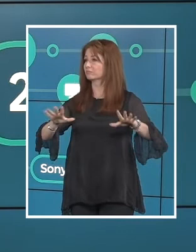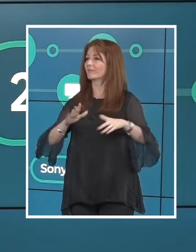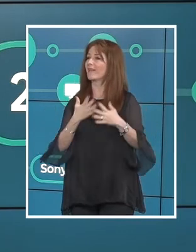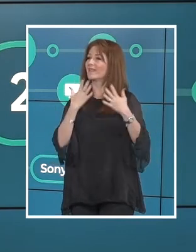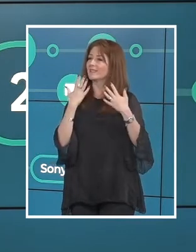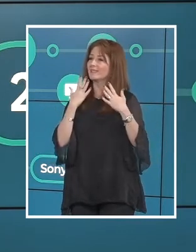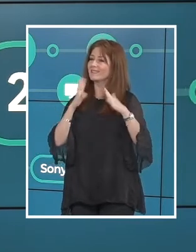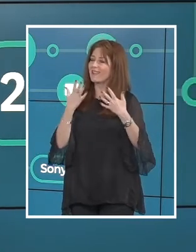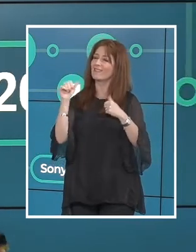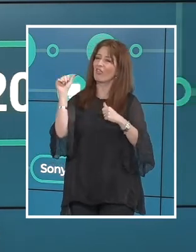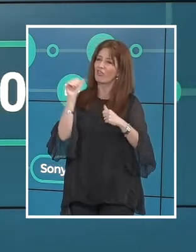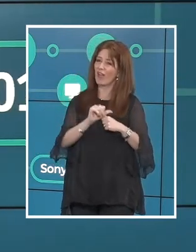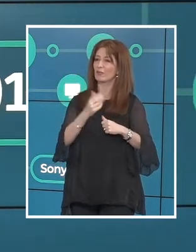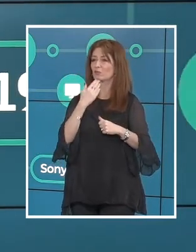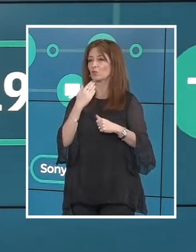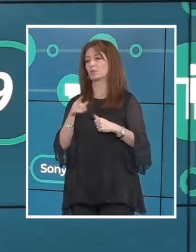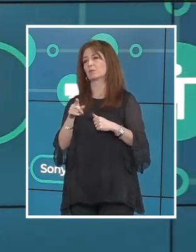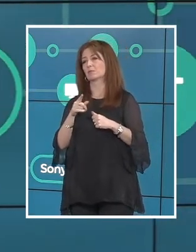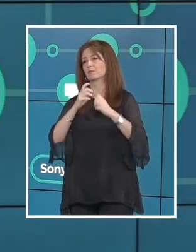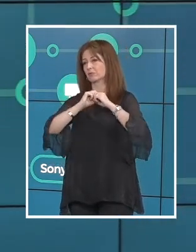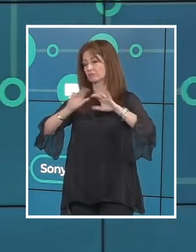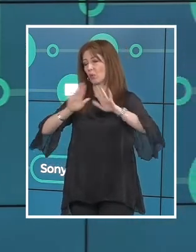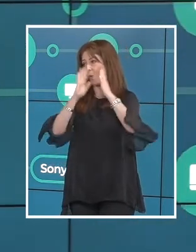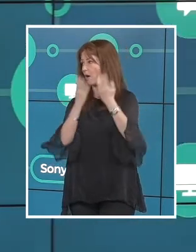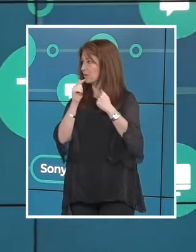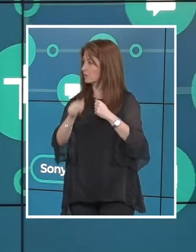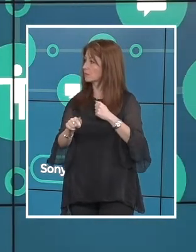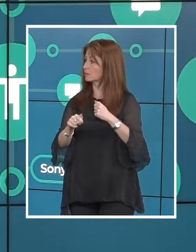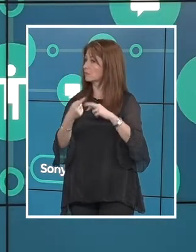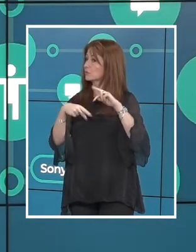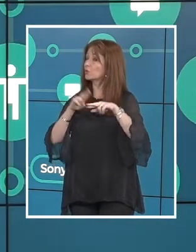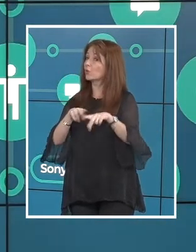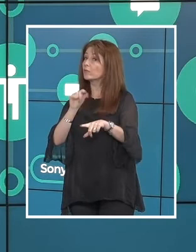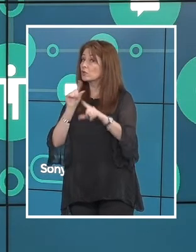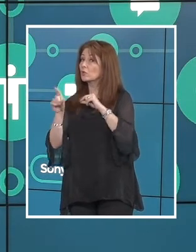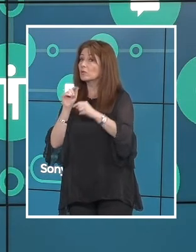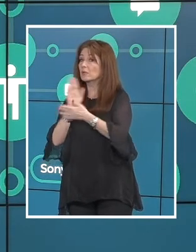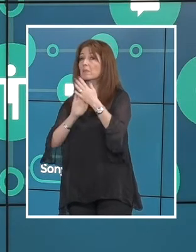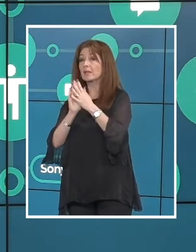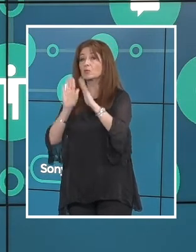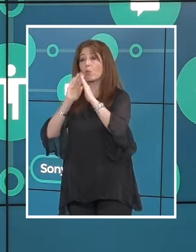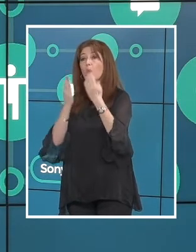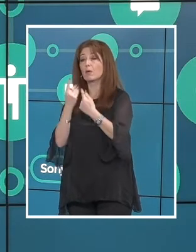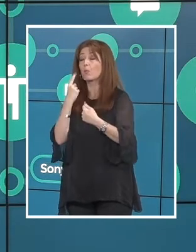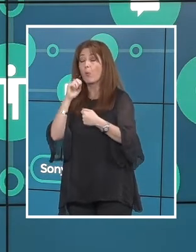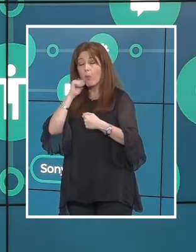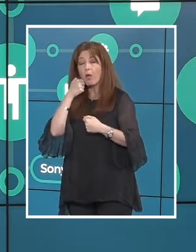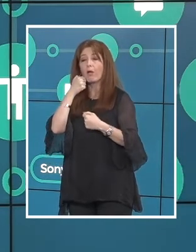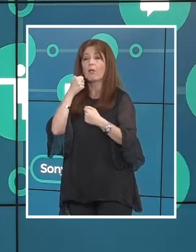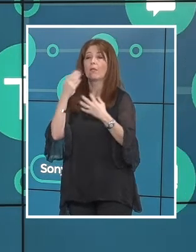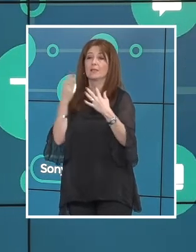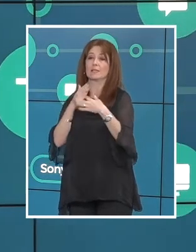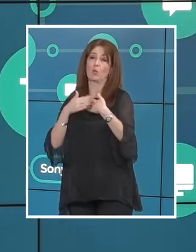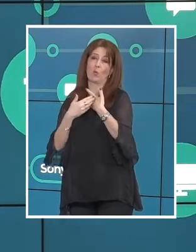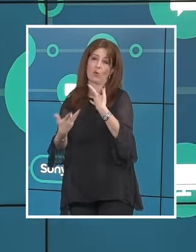so ultimately, when we choose to include, we can really make the world more accessible. And so with